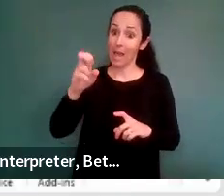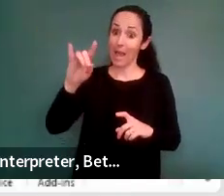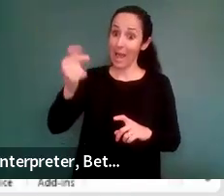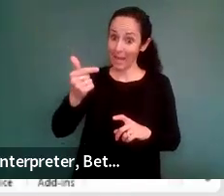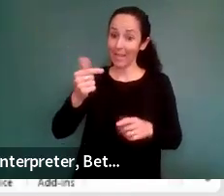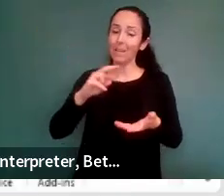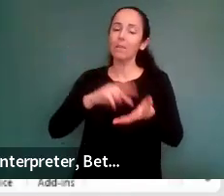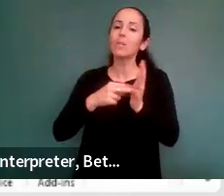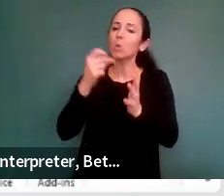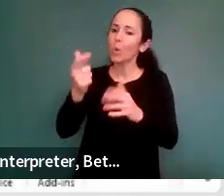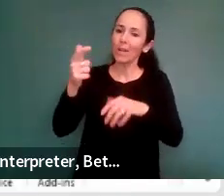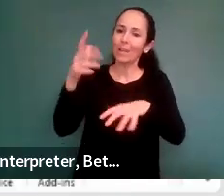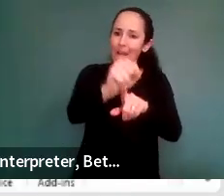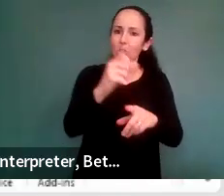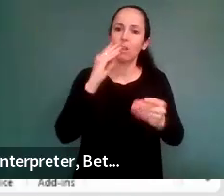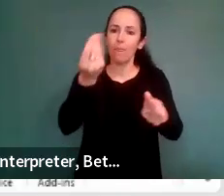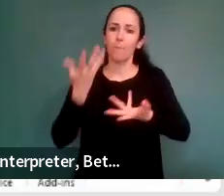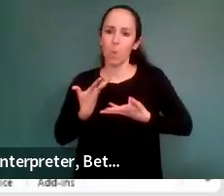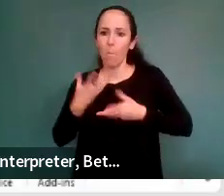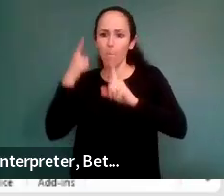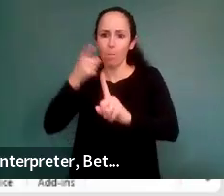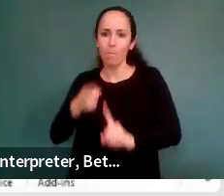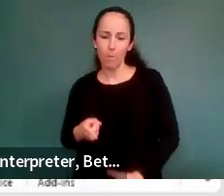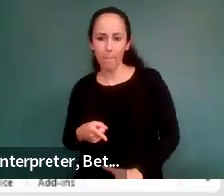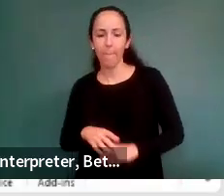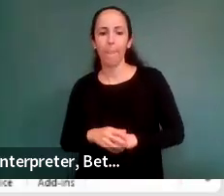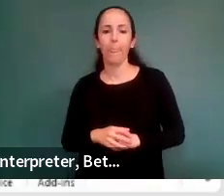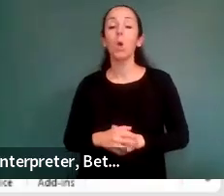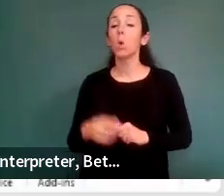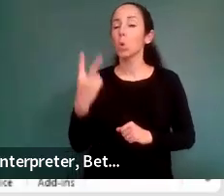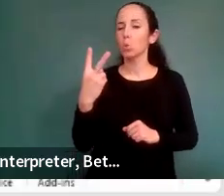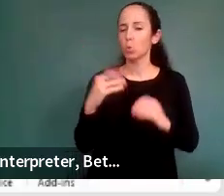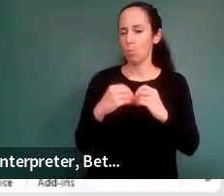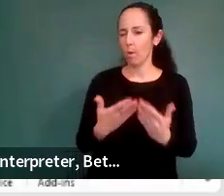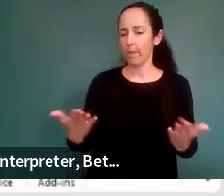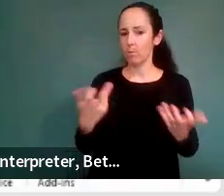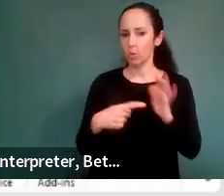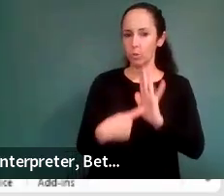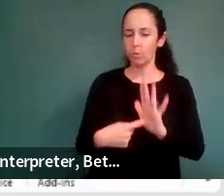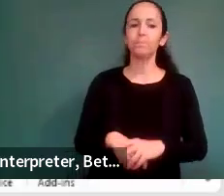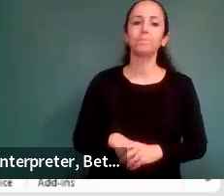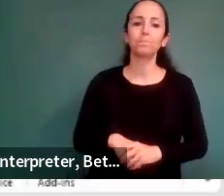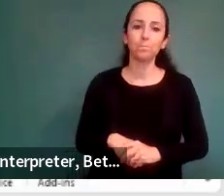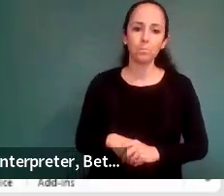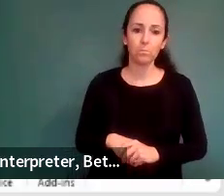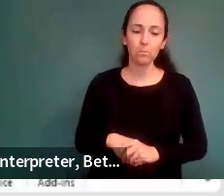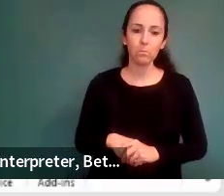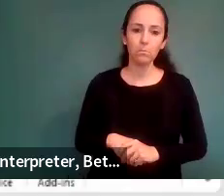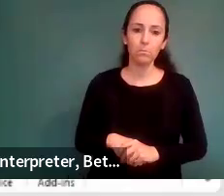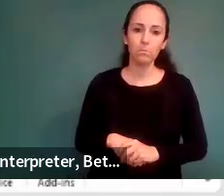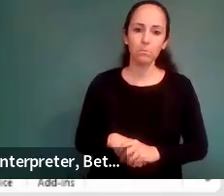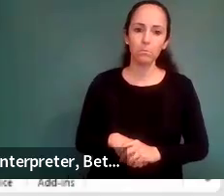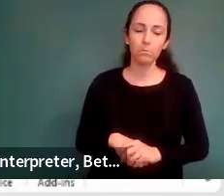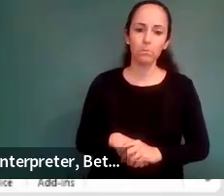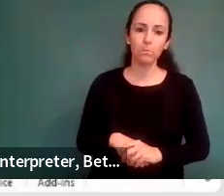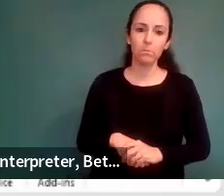So I'm going to show 2 more things in this document. Course still textbook. Our sole text for this course will be linked. This book